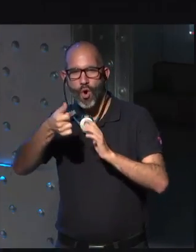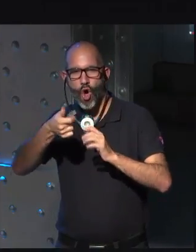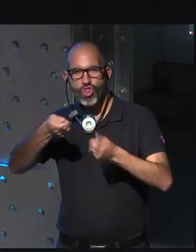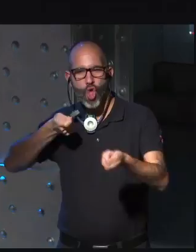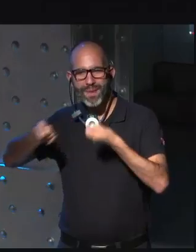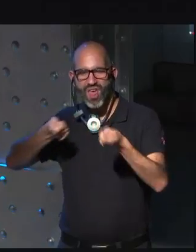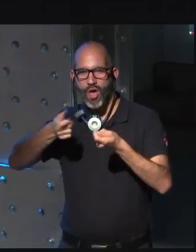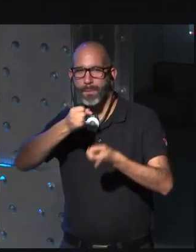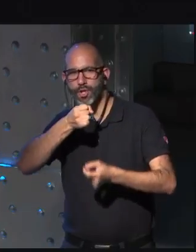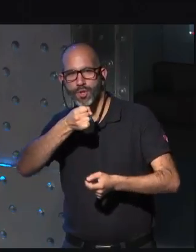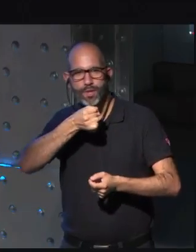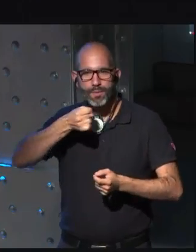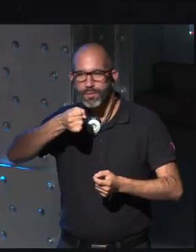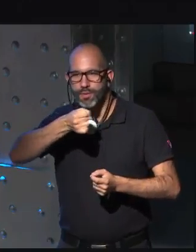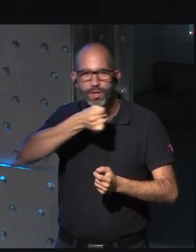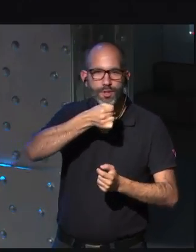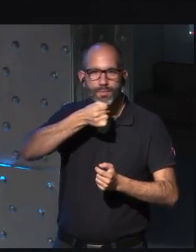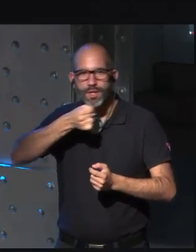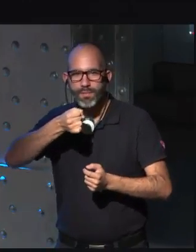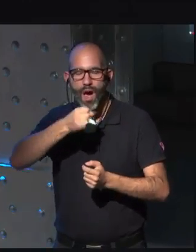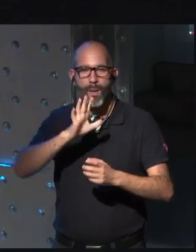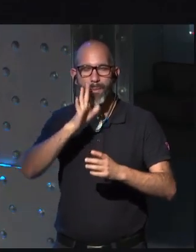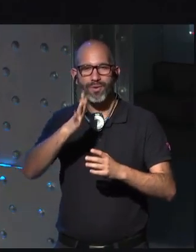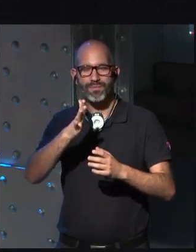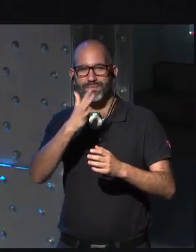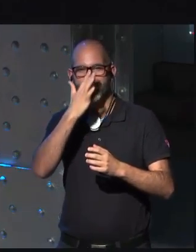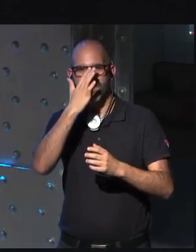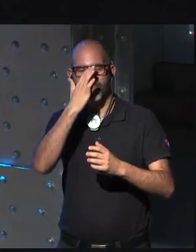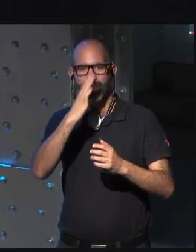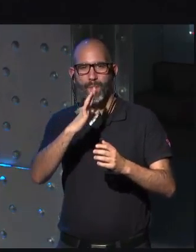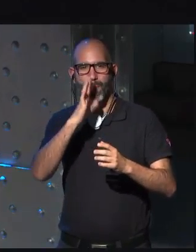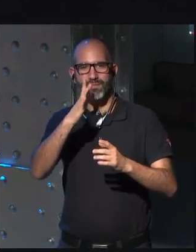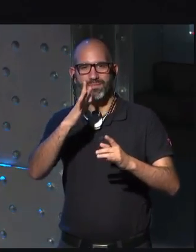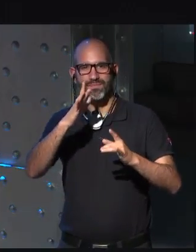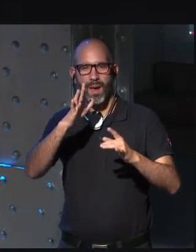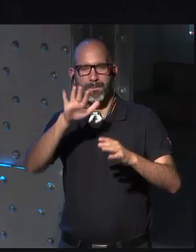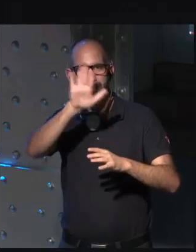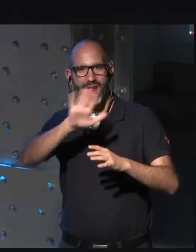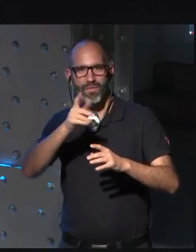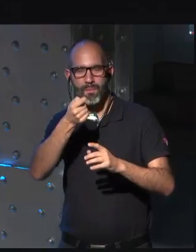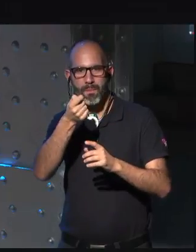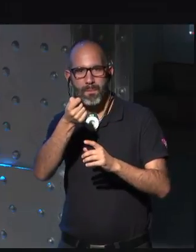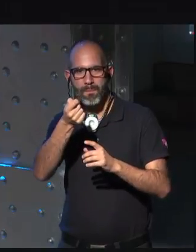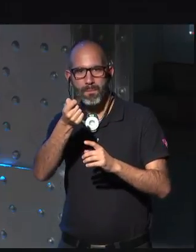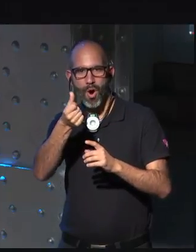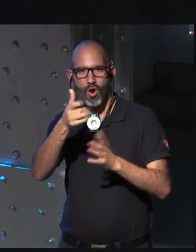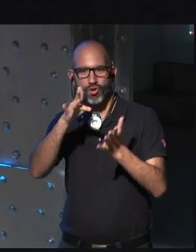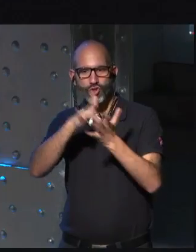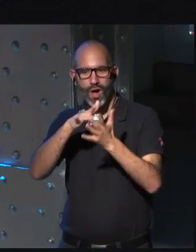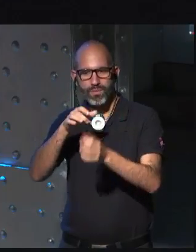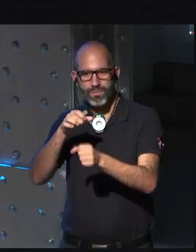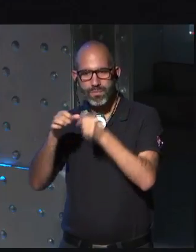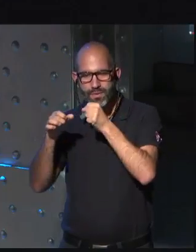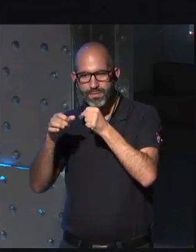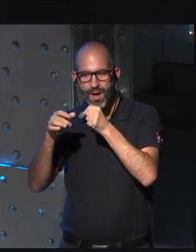imagine your hand imprinted on wet cement. To him, that was just going to get better and better and better and better. And with the microphone, you weren't making things more accurate.